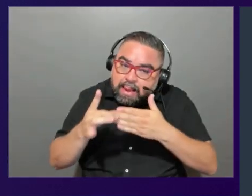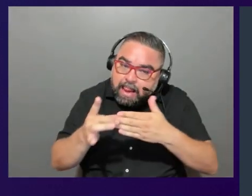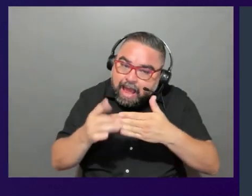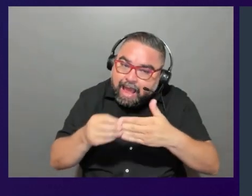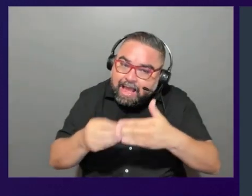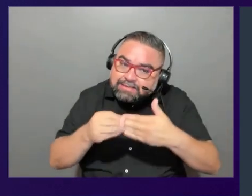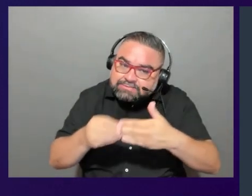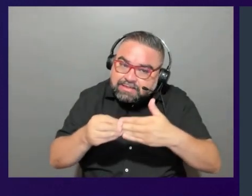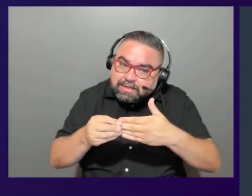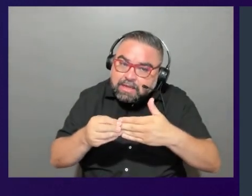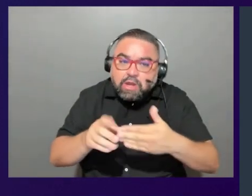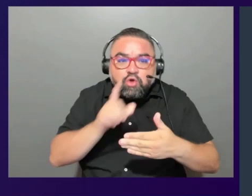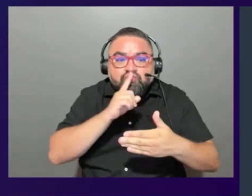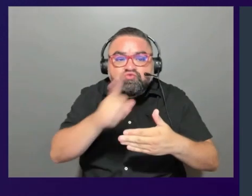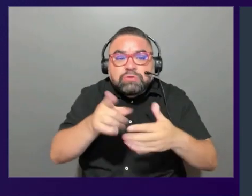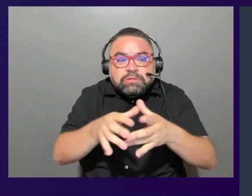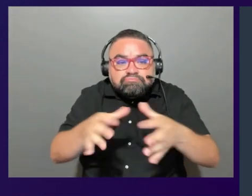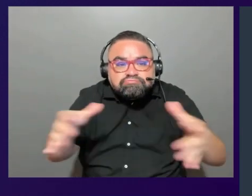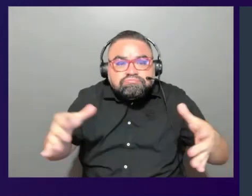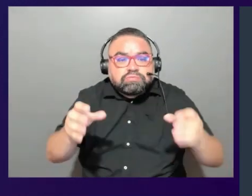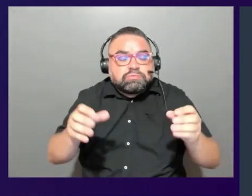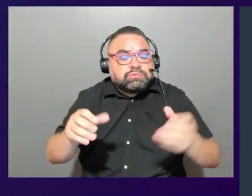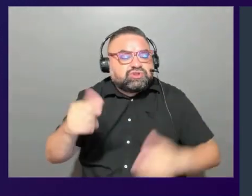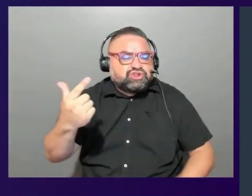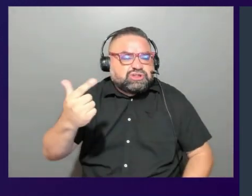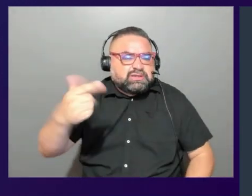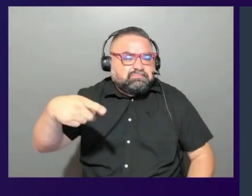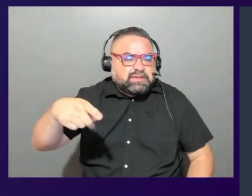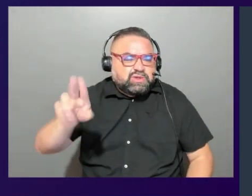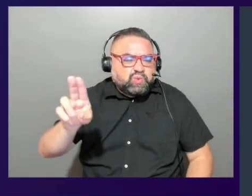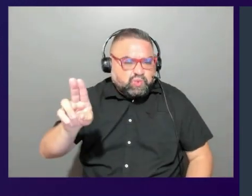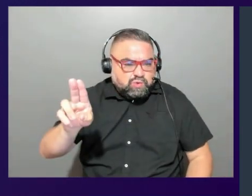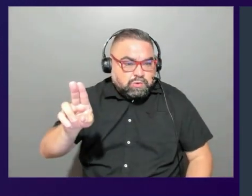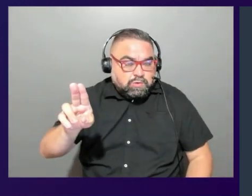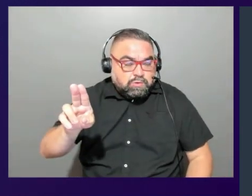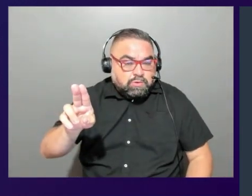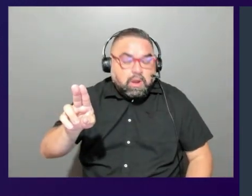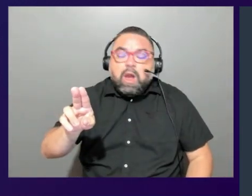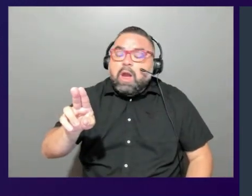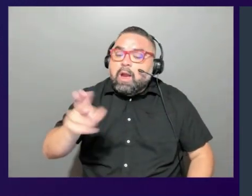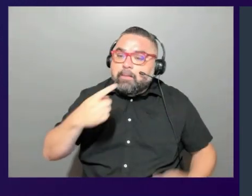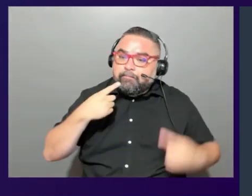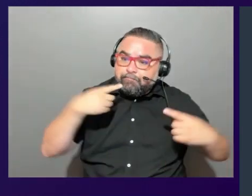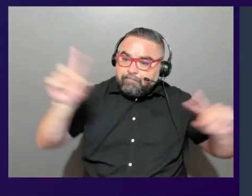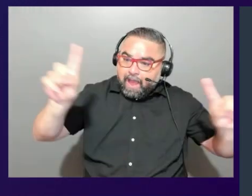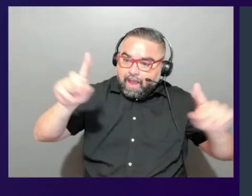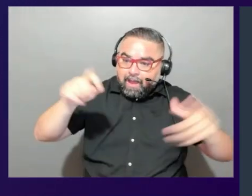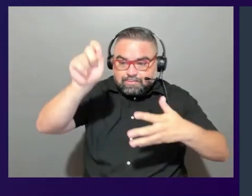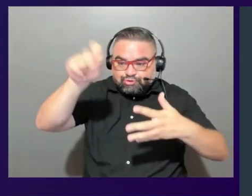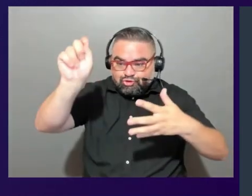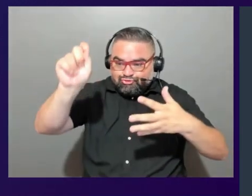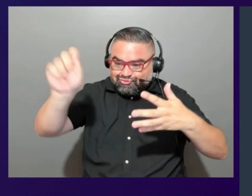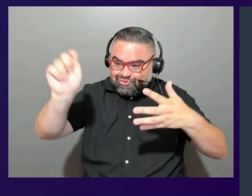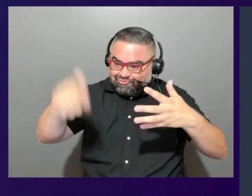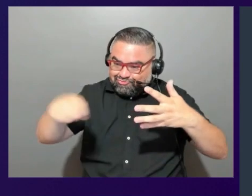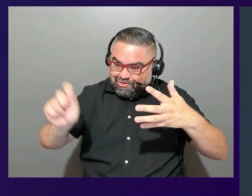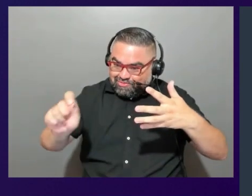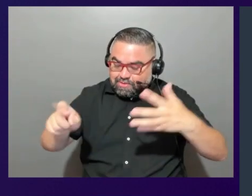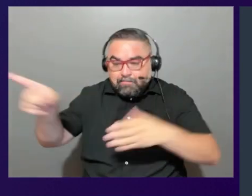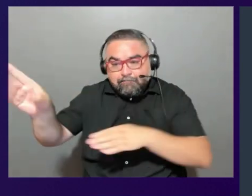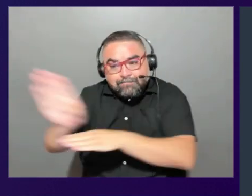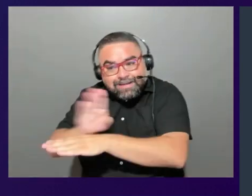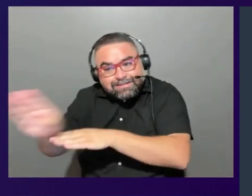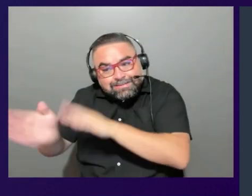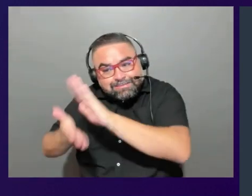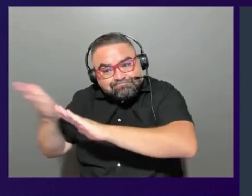compute capacity like GPU. All of these breakthroughs have made it affordable for businesses to do what could only previously be done